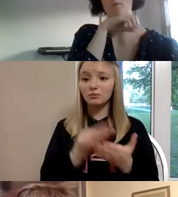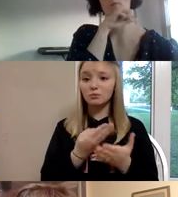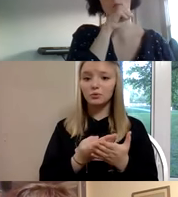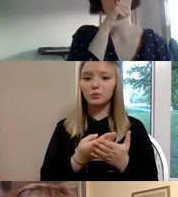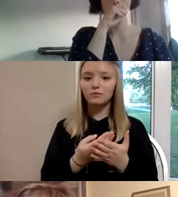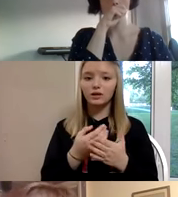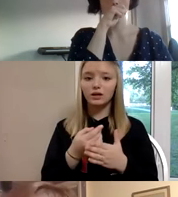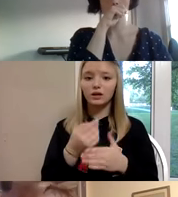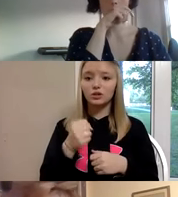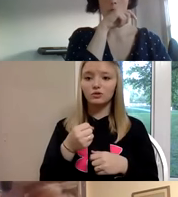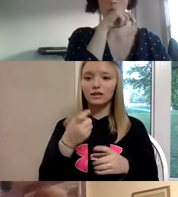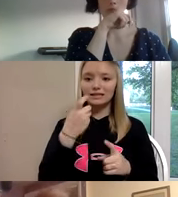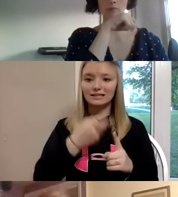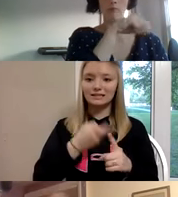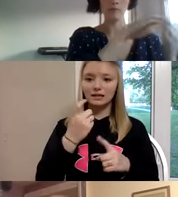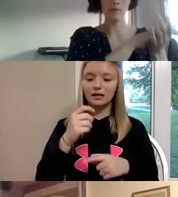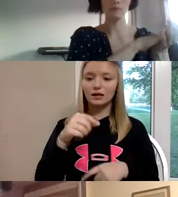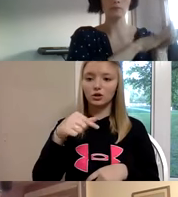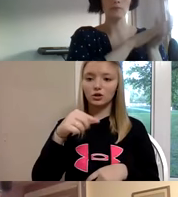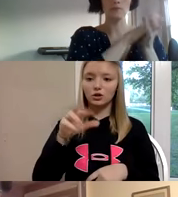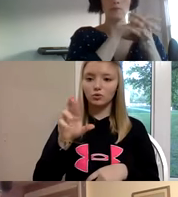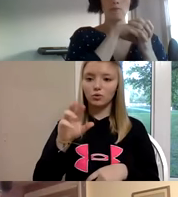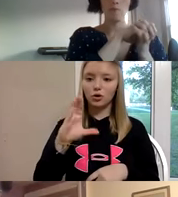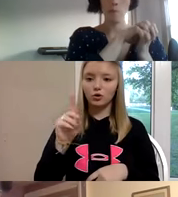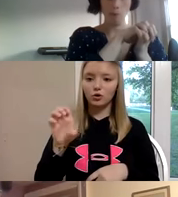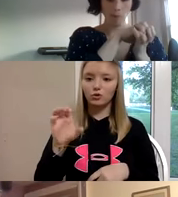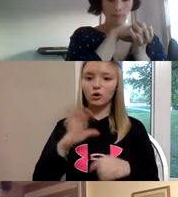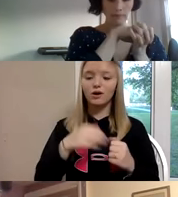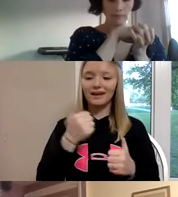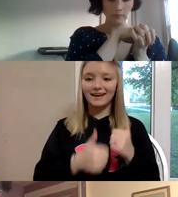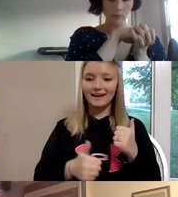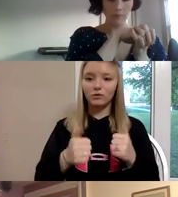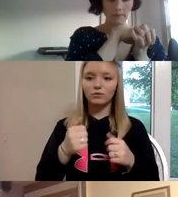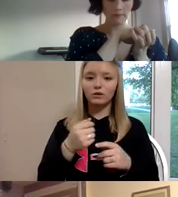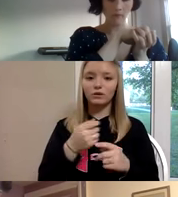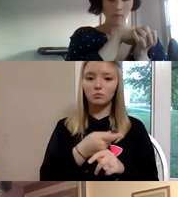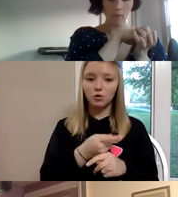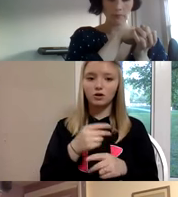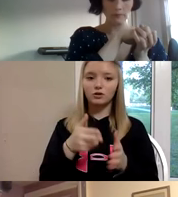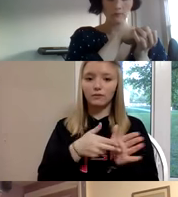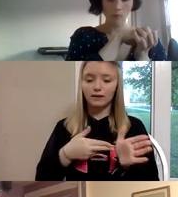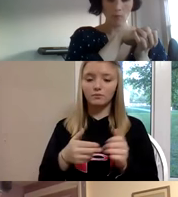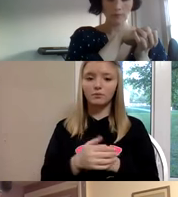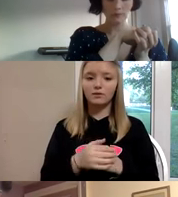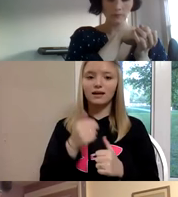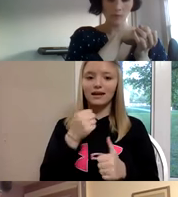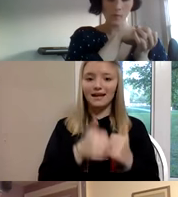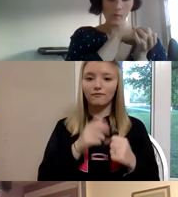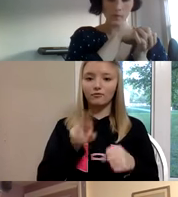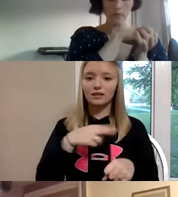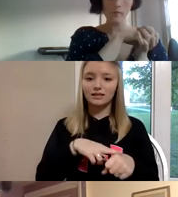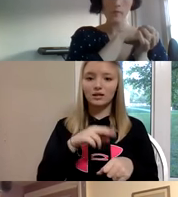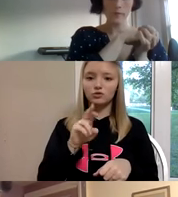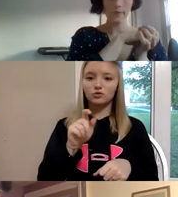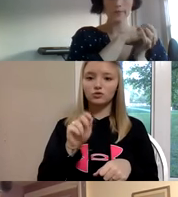code on every product label. So every CBD Nature's Ultra CBD product has a QR code,